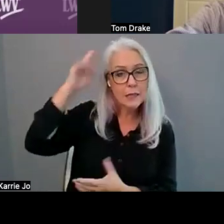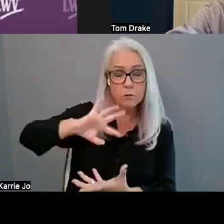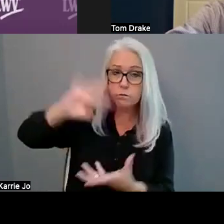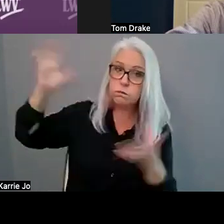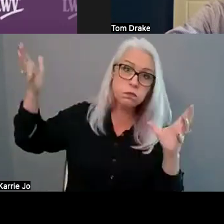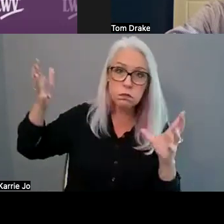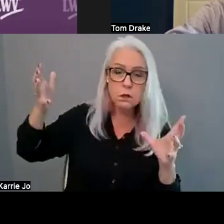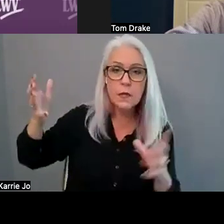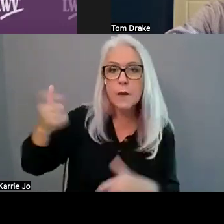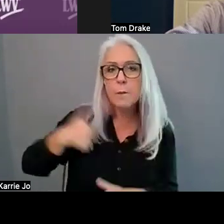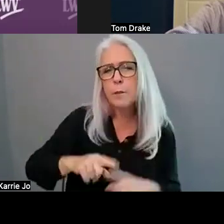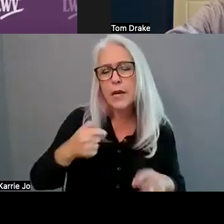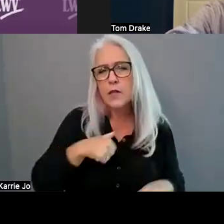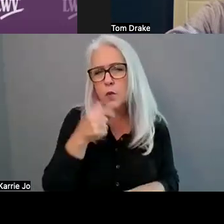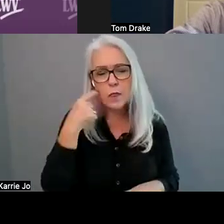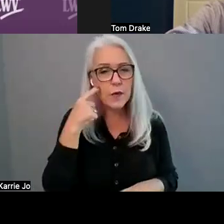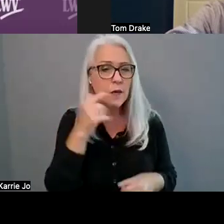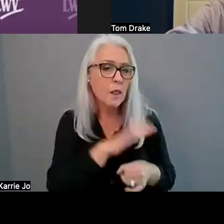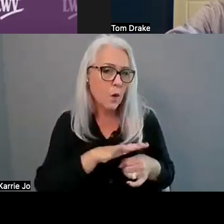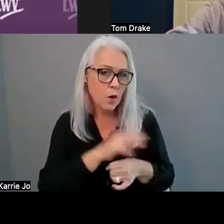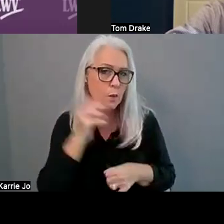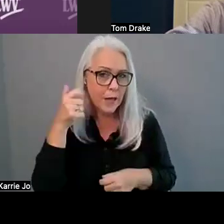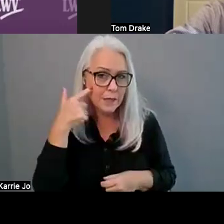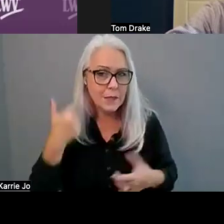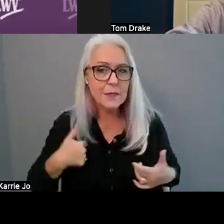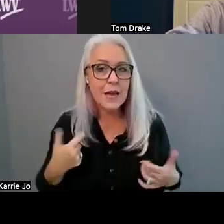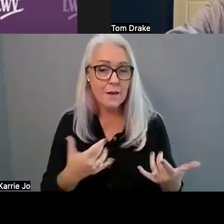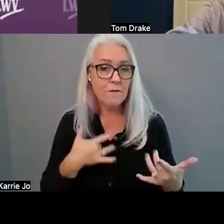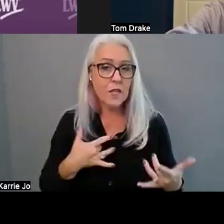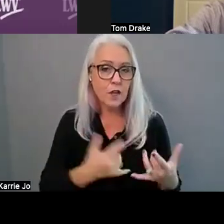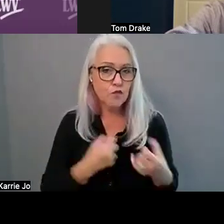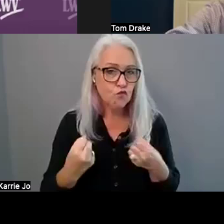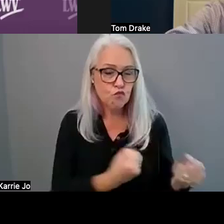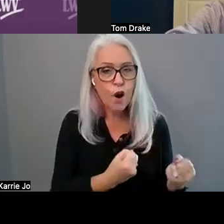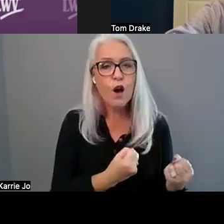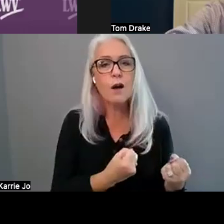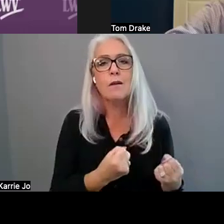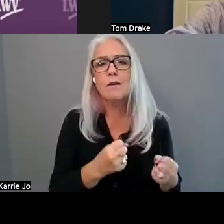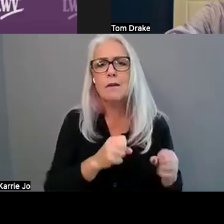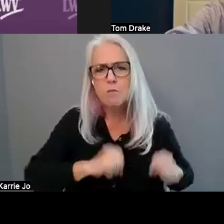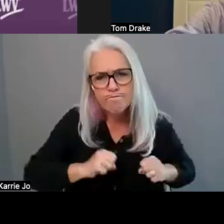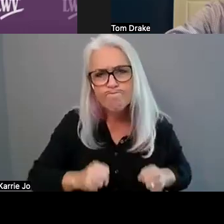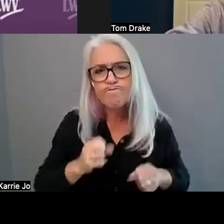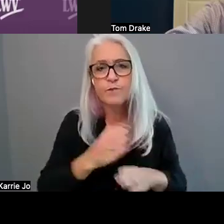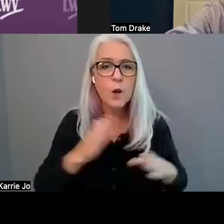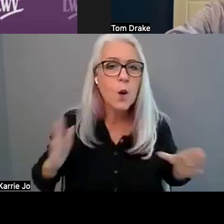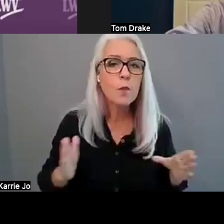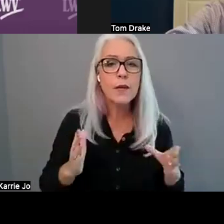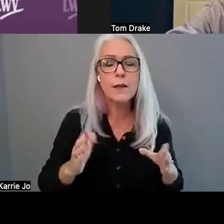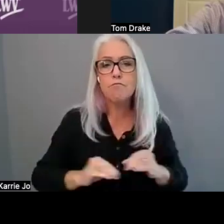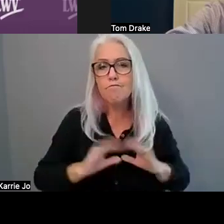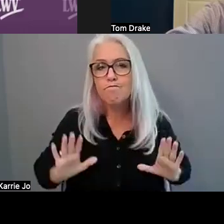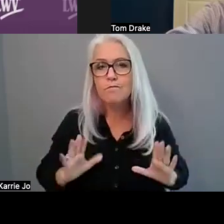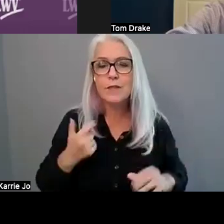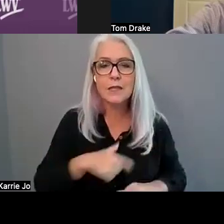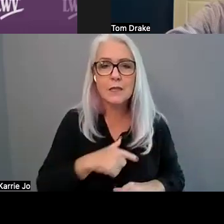don't believe local politics has to be. Strong leadership that's collaborative, practical, and open is what distinguishes us as a local government. As